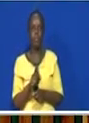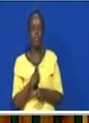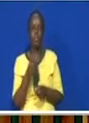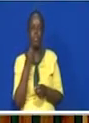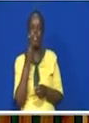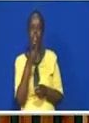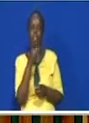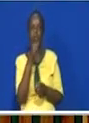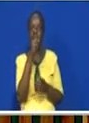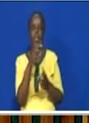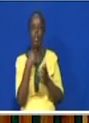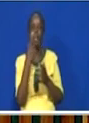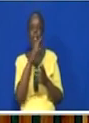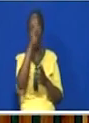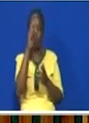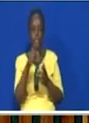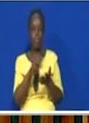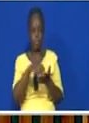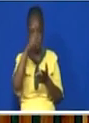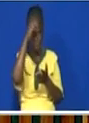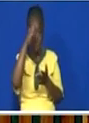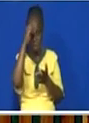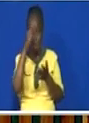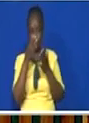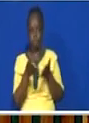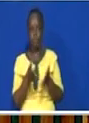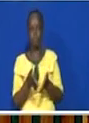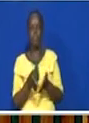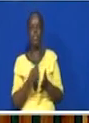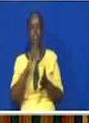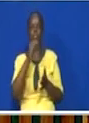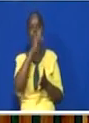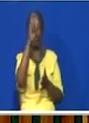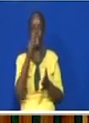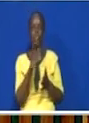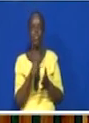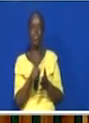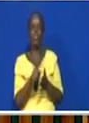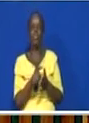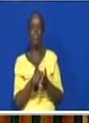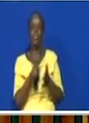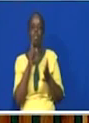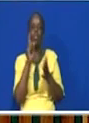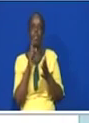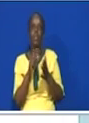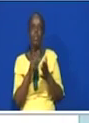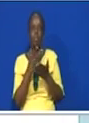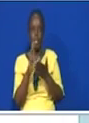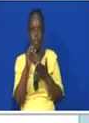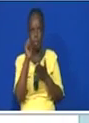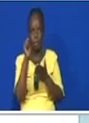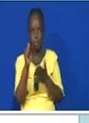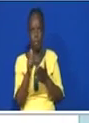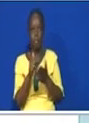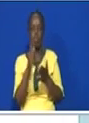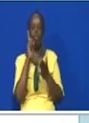These are the questions that we are going to be looking at today. The first question, that is 1A part 1,